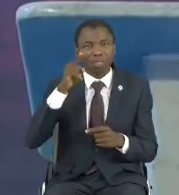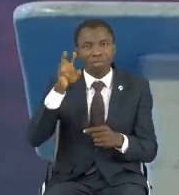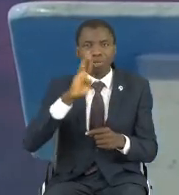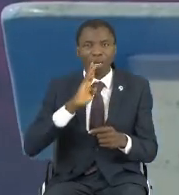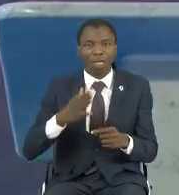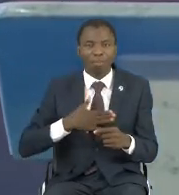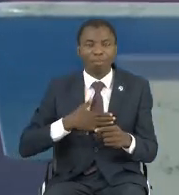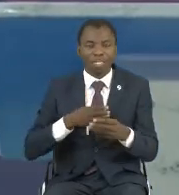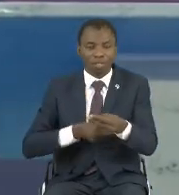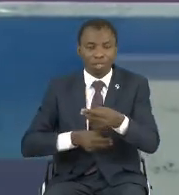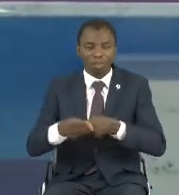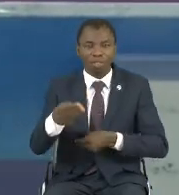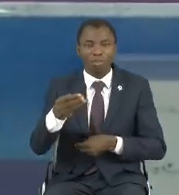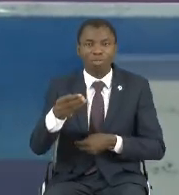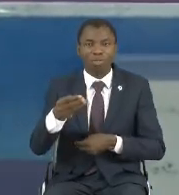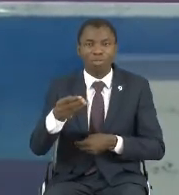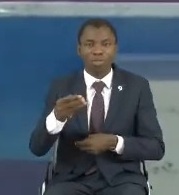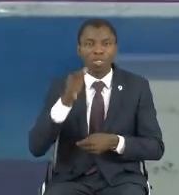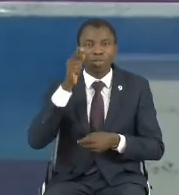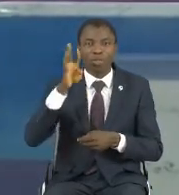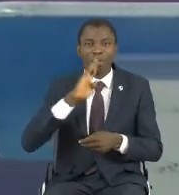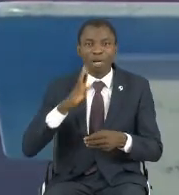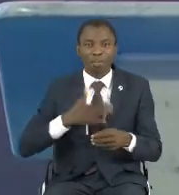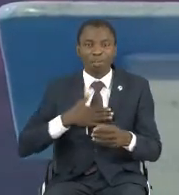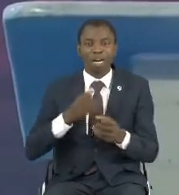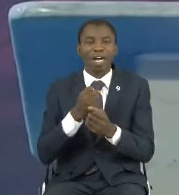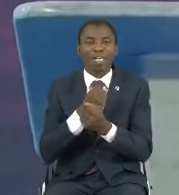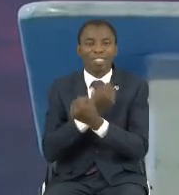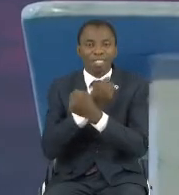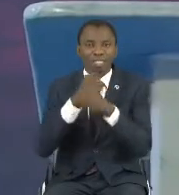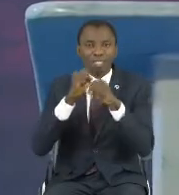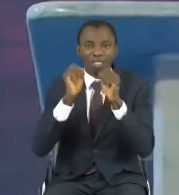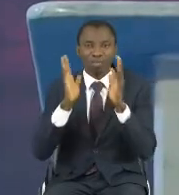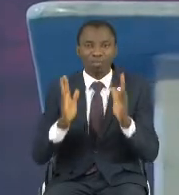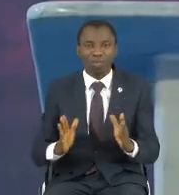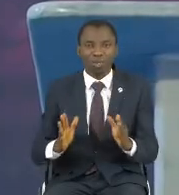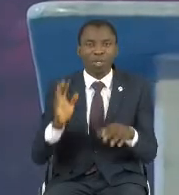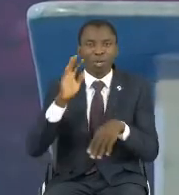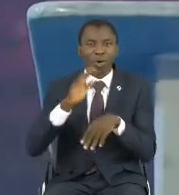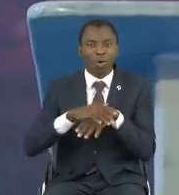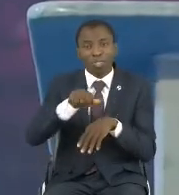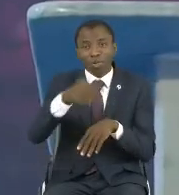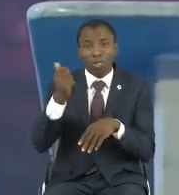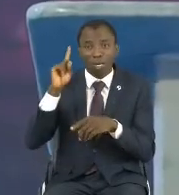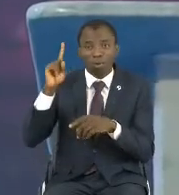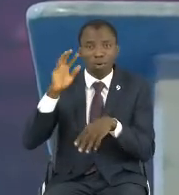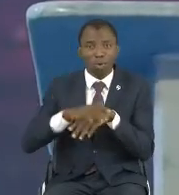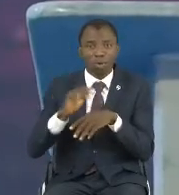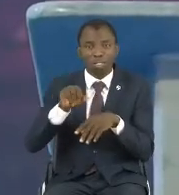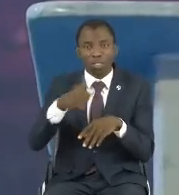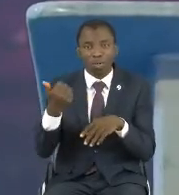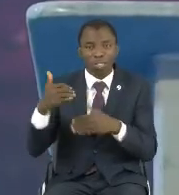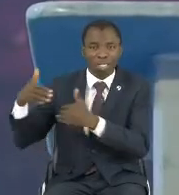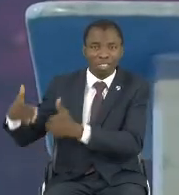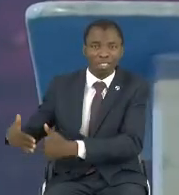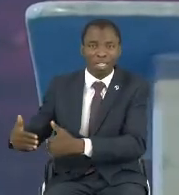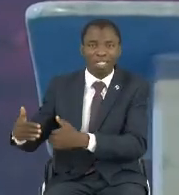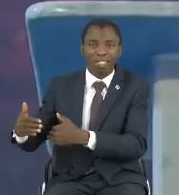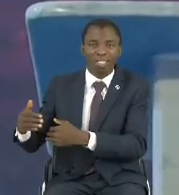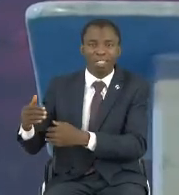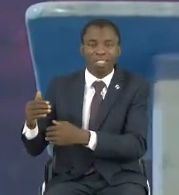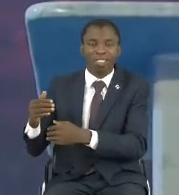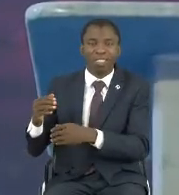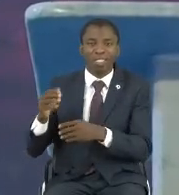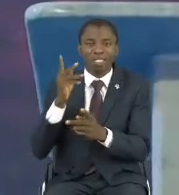substitute. You are my savior. And the other one on the other side just kept quiet. I made